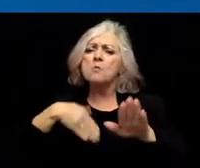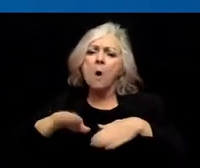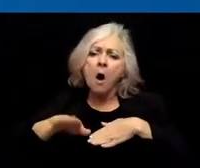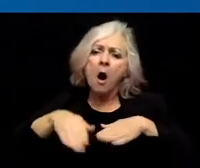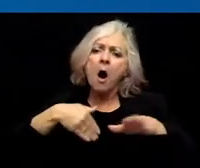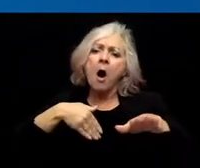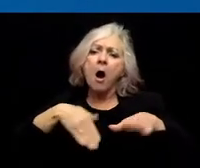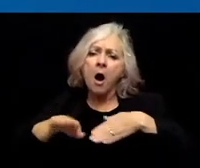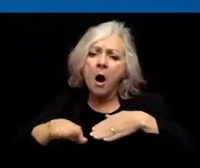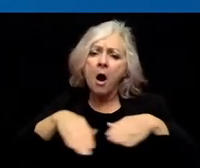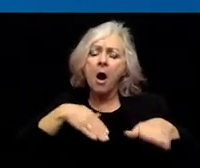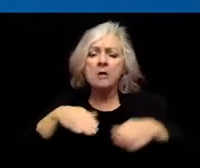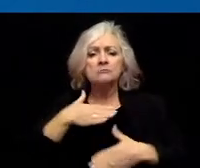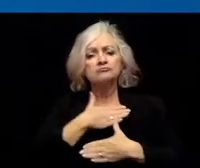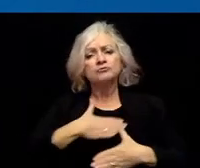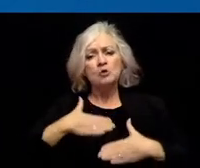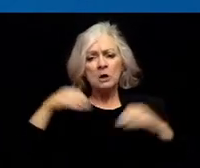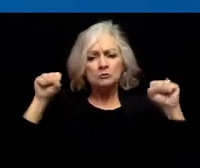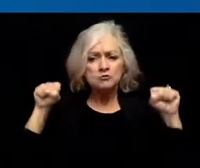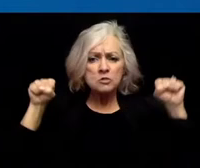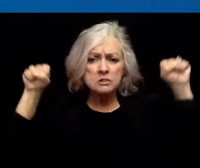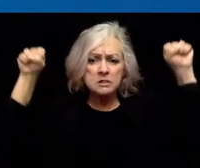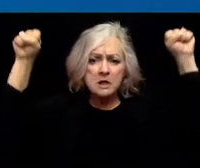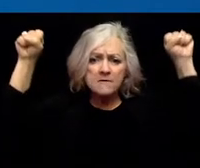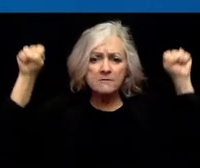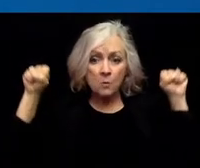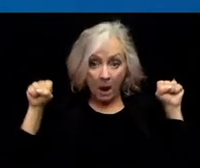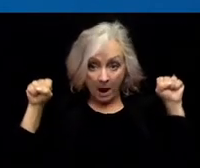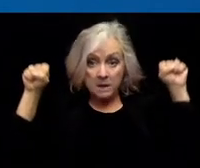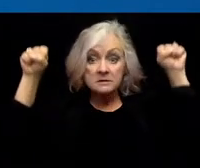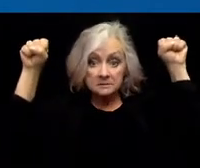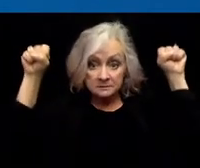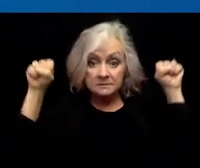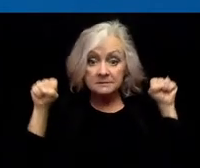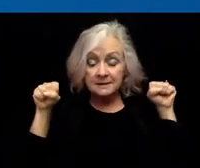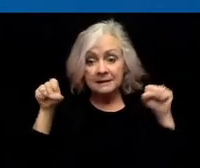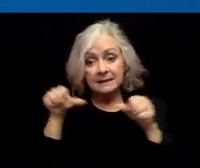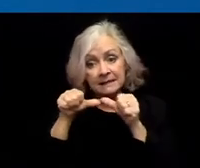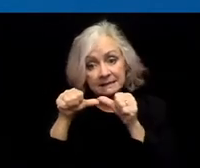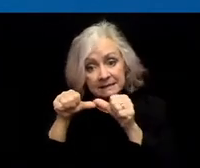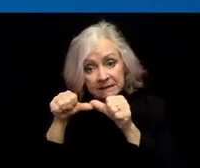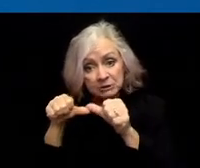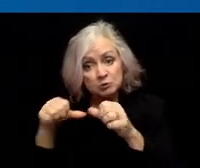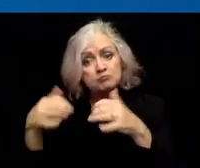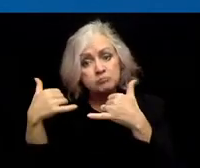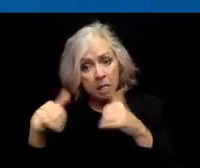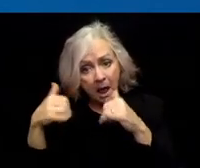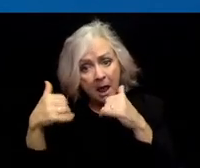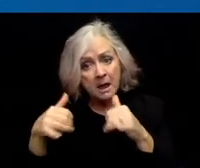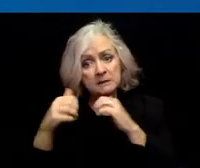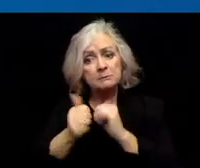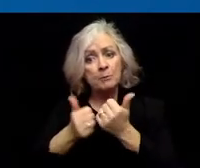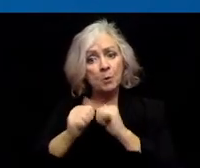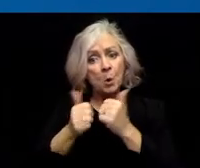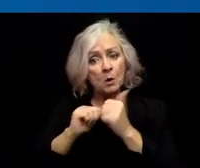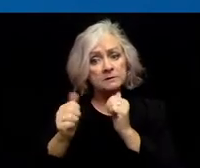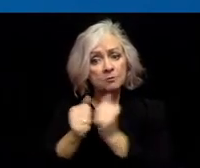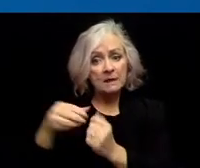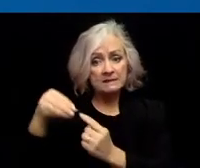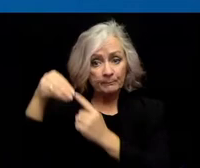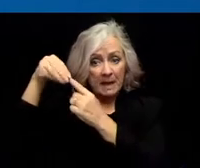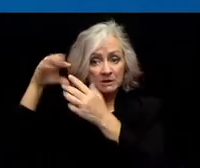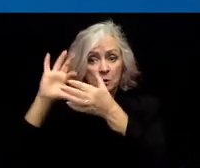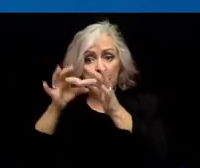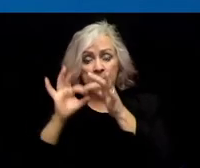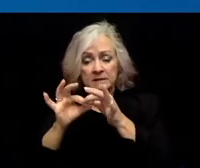to lift his weights. Okay. And he continued to play Special Olympic sports. And it was in combination